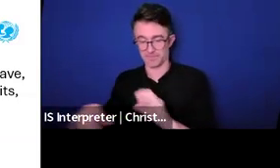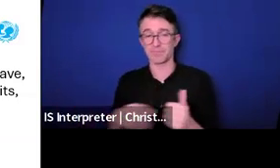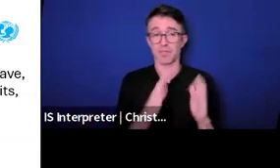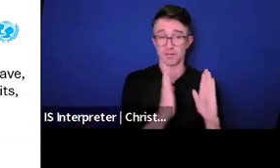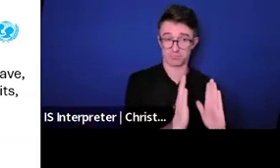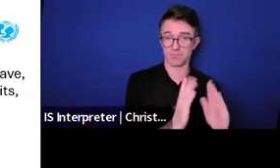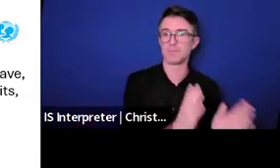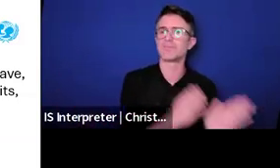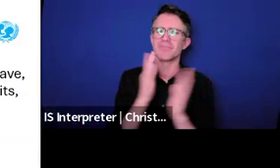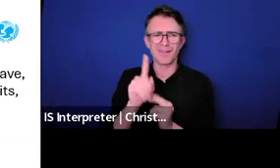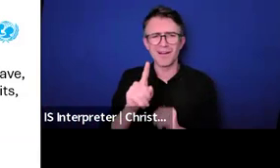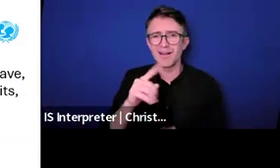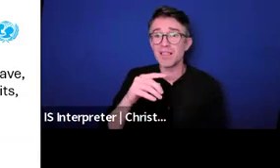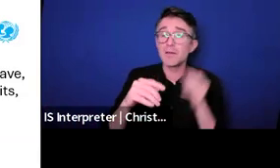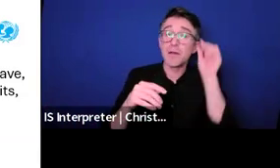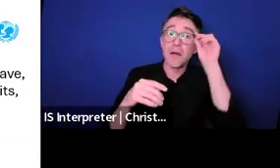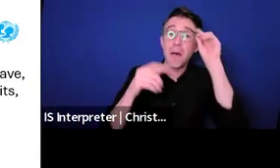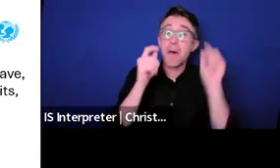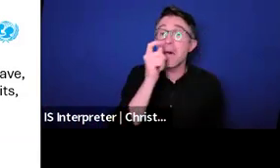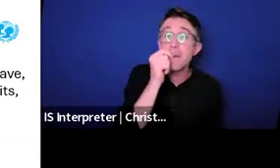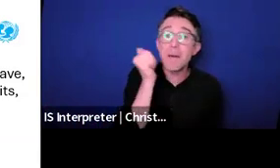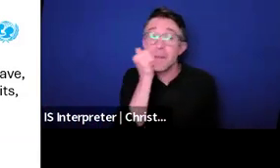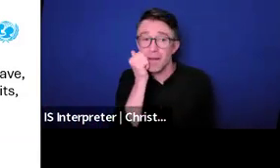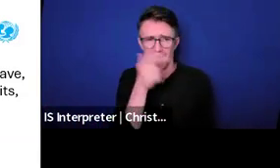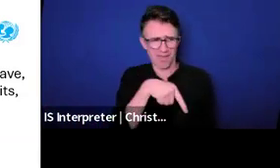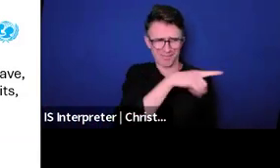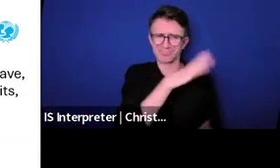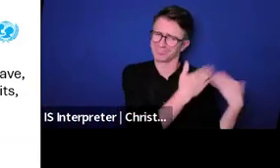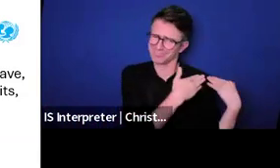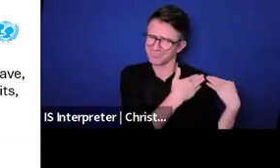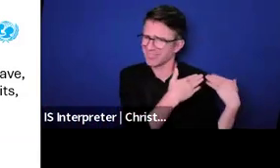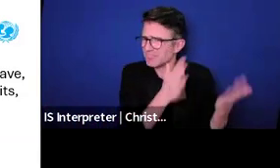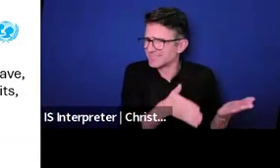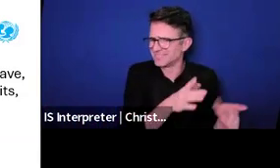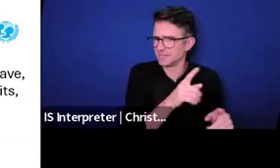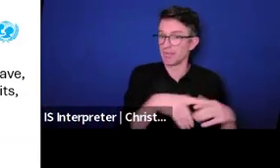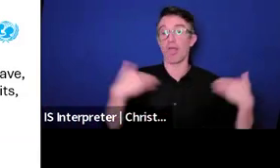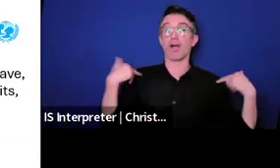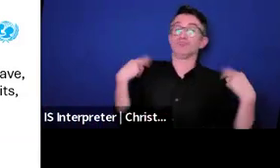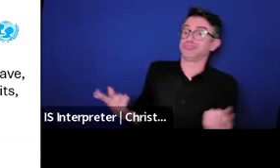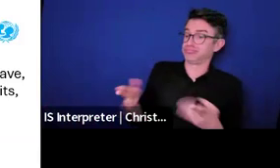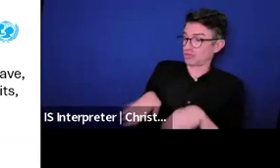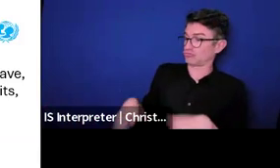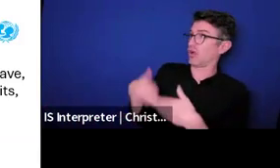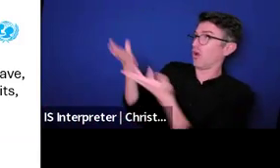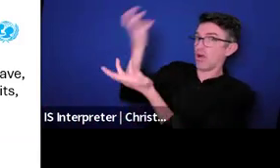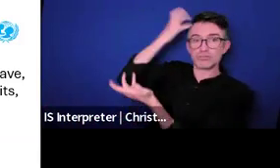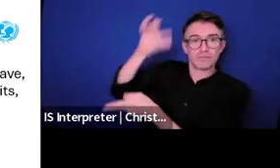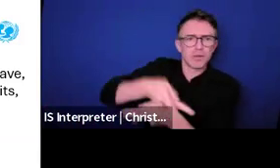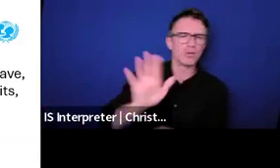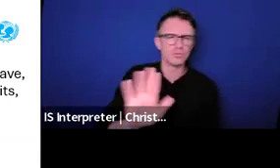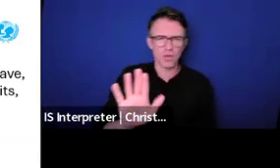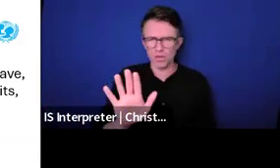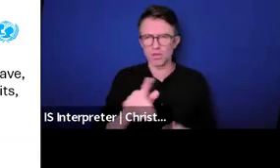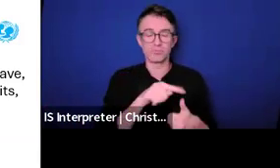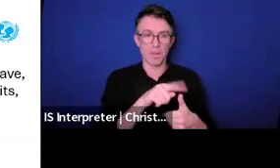early childhood development. You will need access to breastfeeding allowances and maternal nutrition through nutrition sectors.